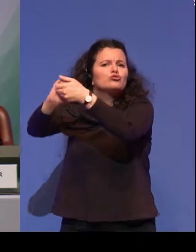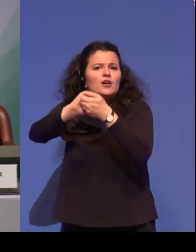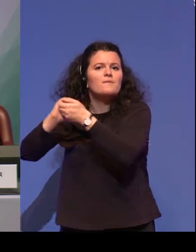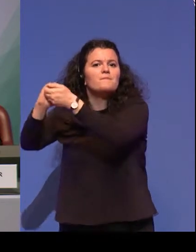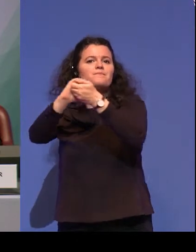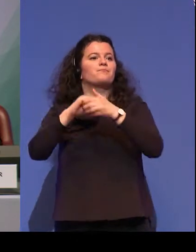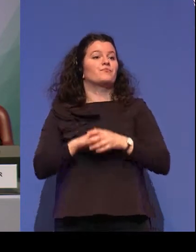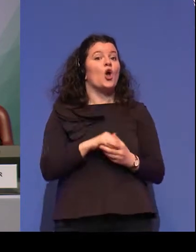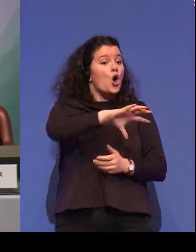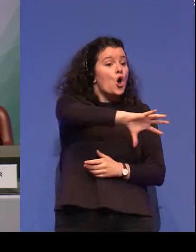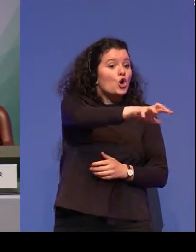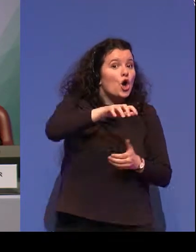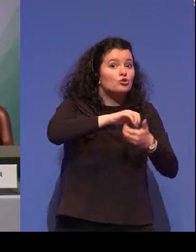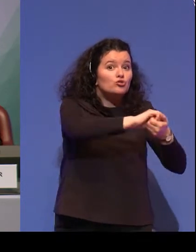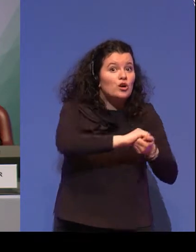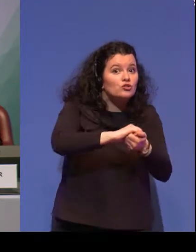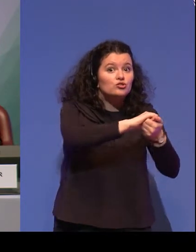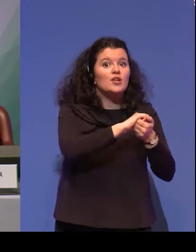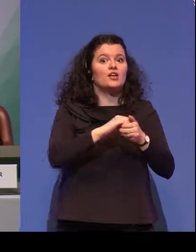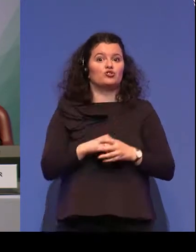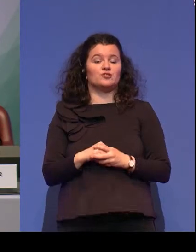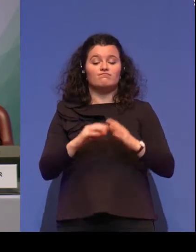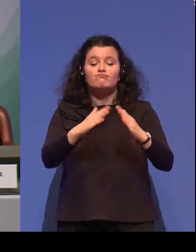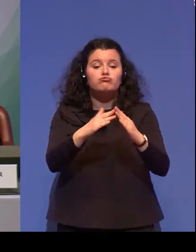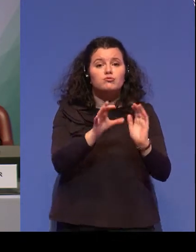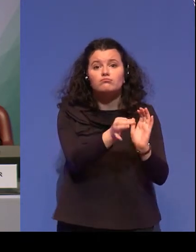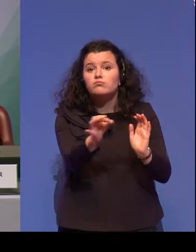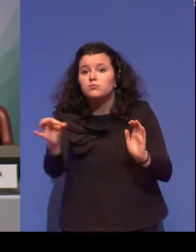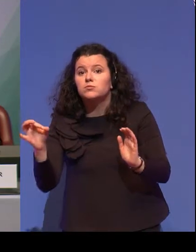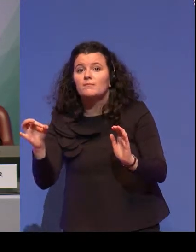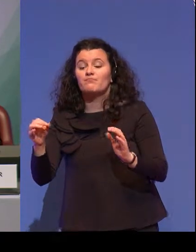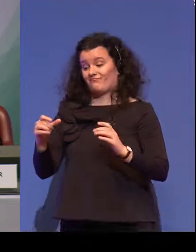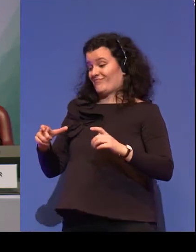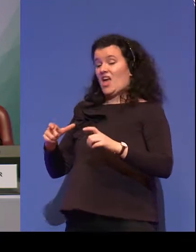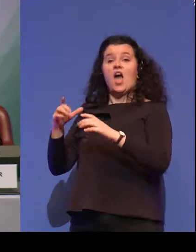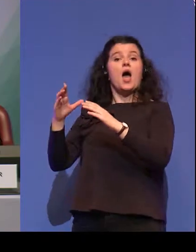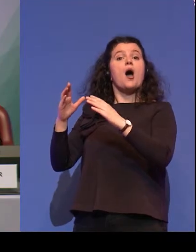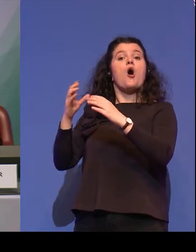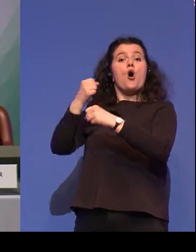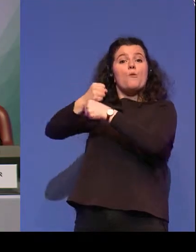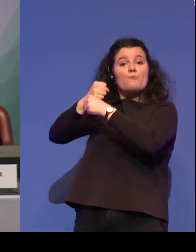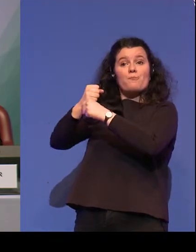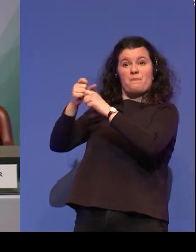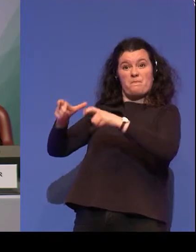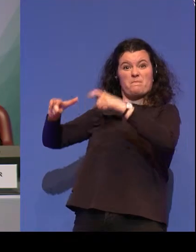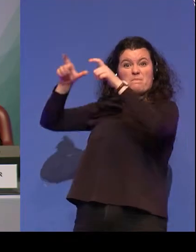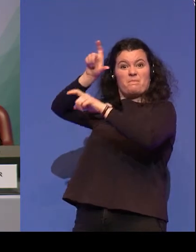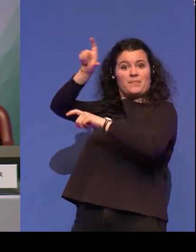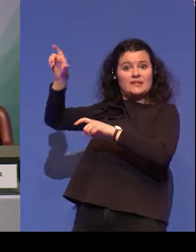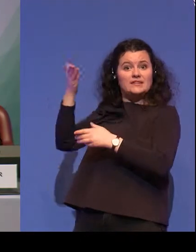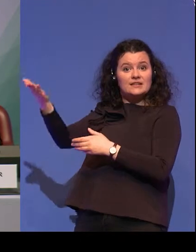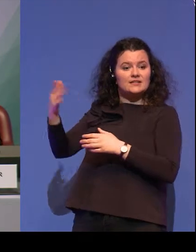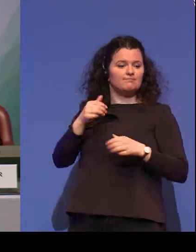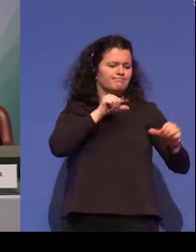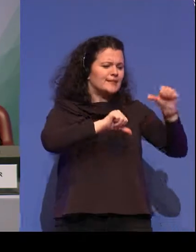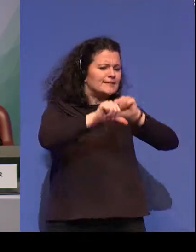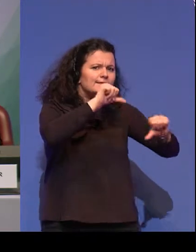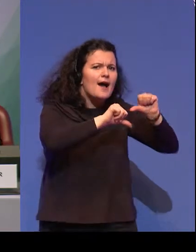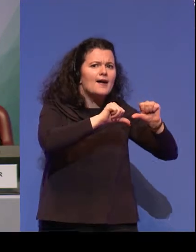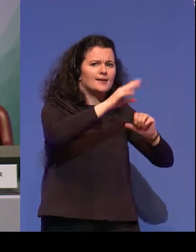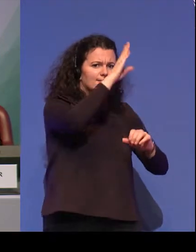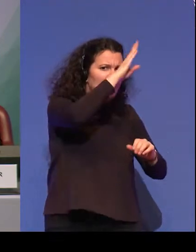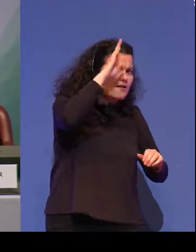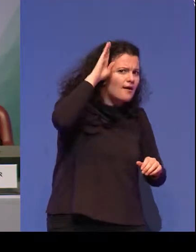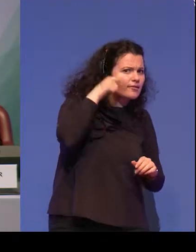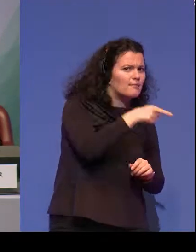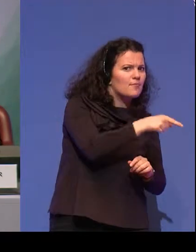regional stakeholders, as well as, of course, to the private sector and academia. All these actors have to